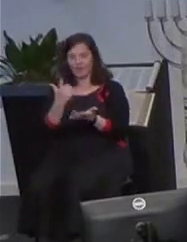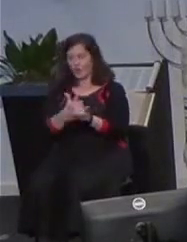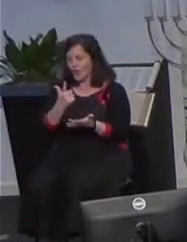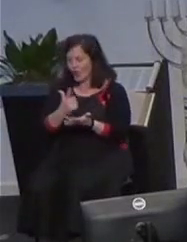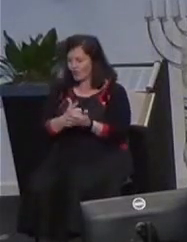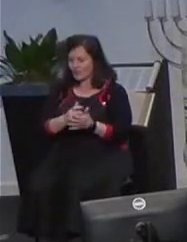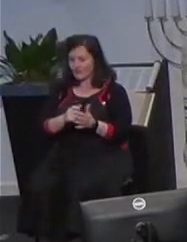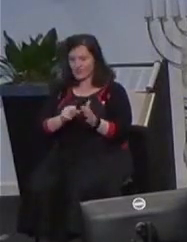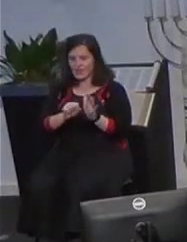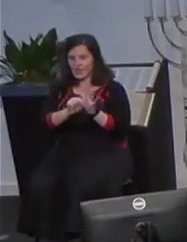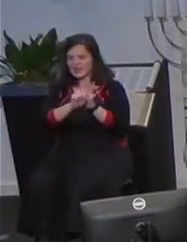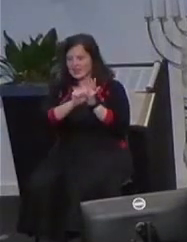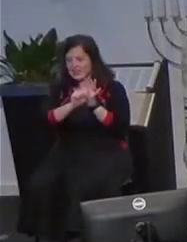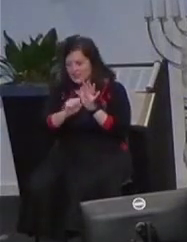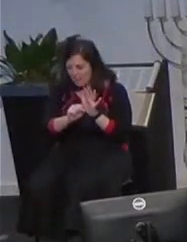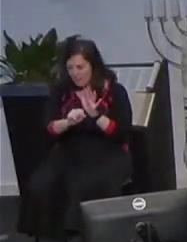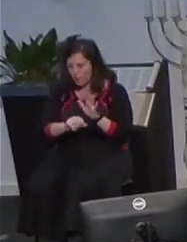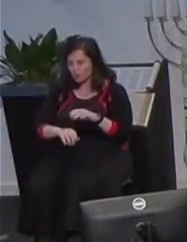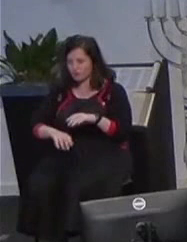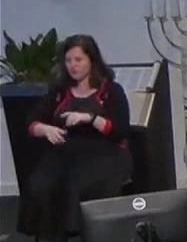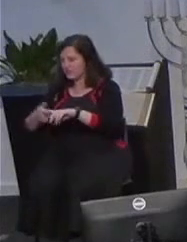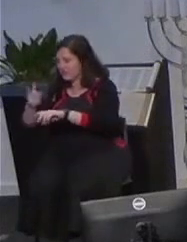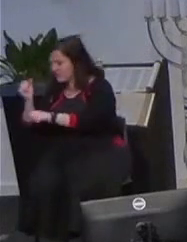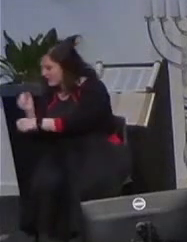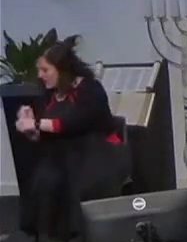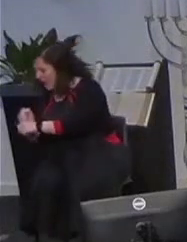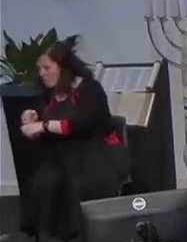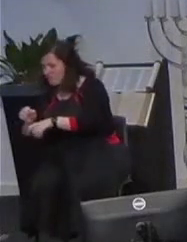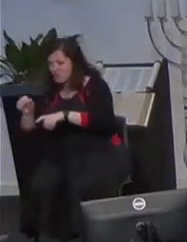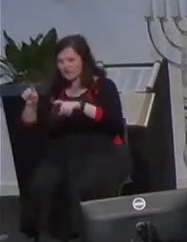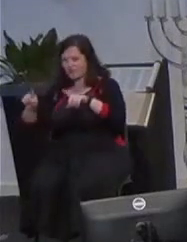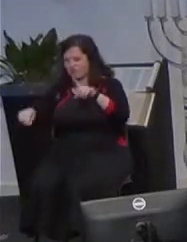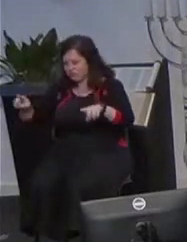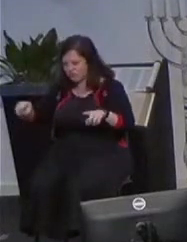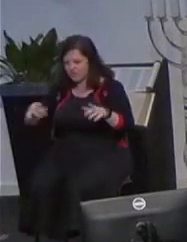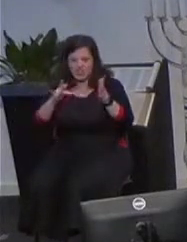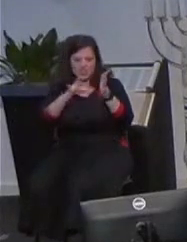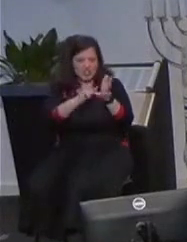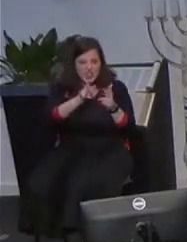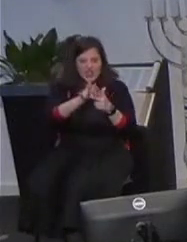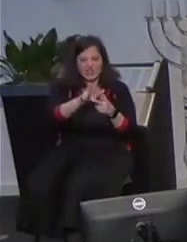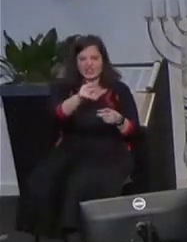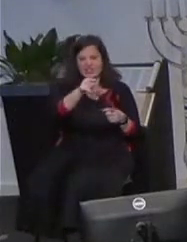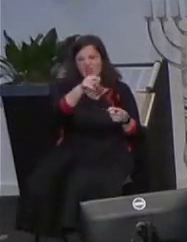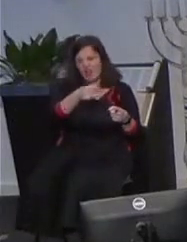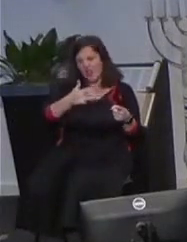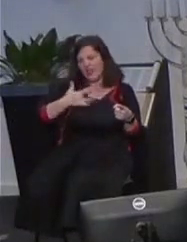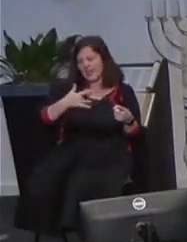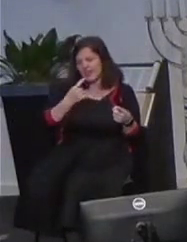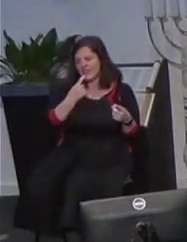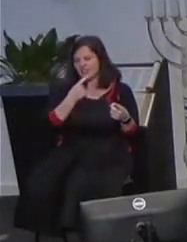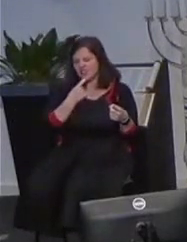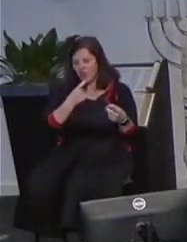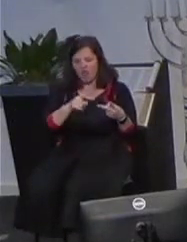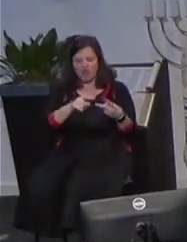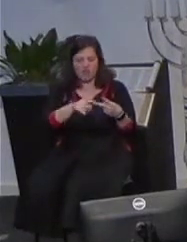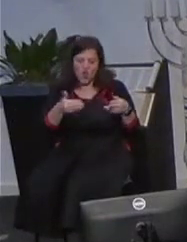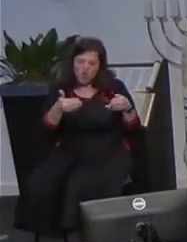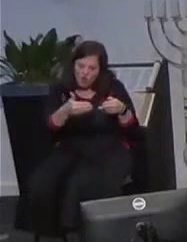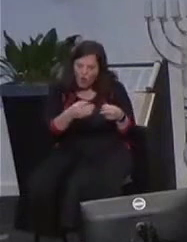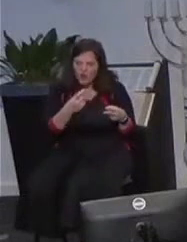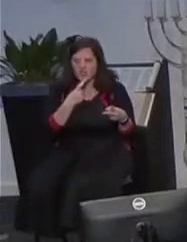forth. You know, he calls Christ our living stone, and he calls him the cornerstone of our